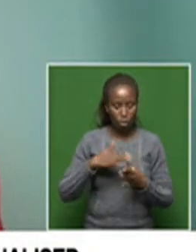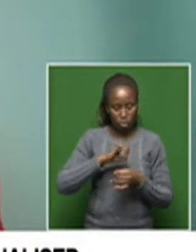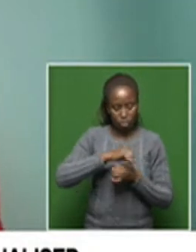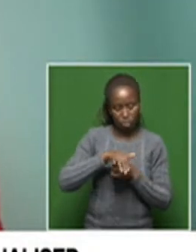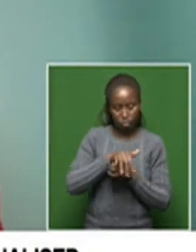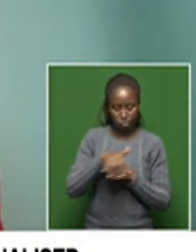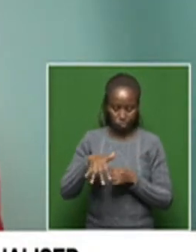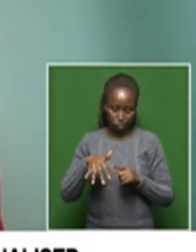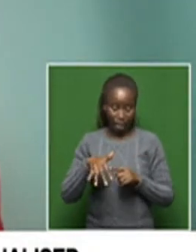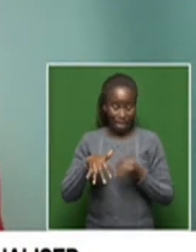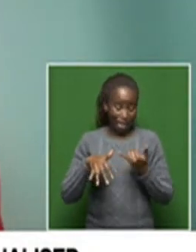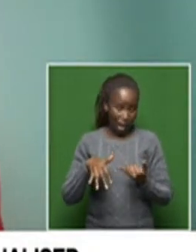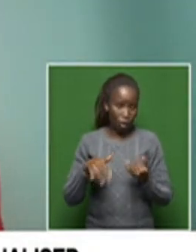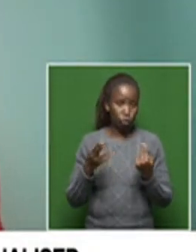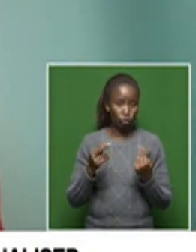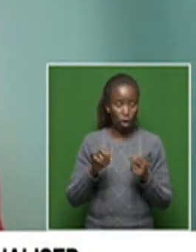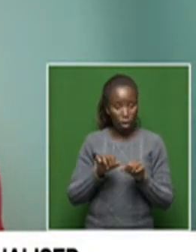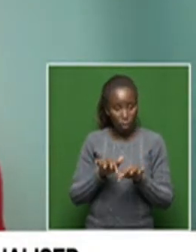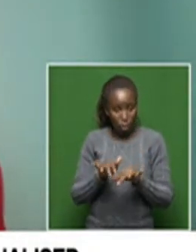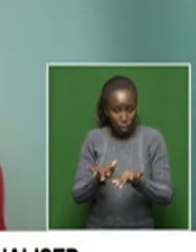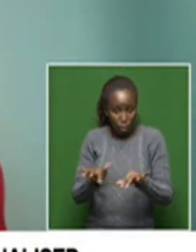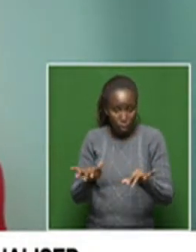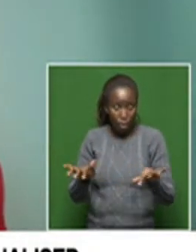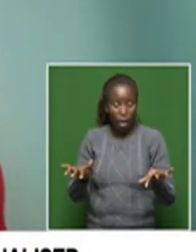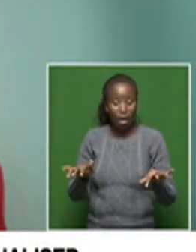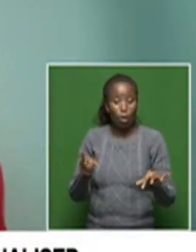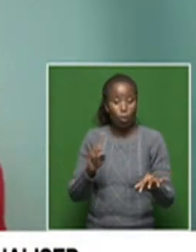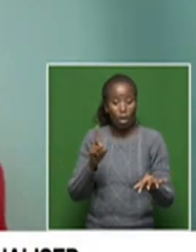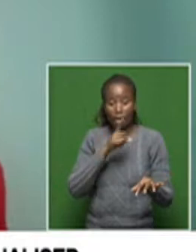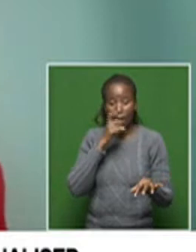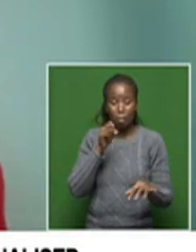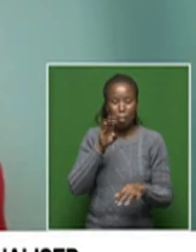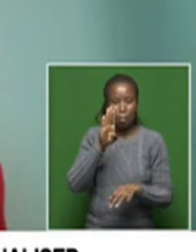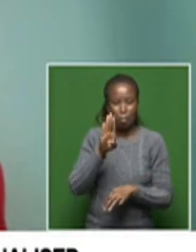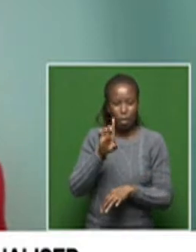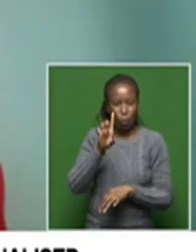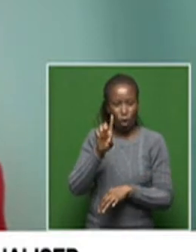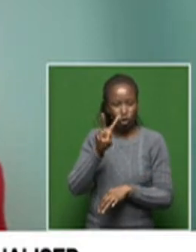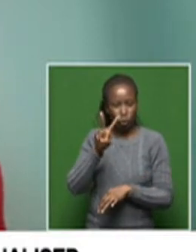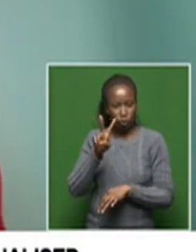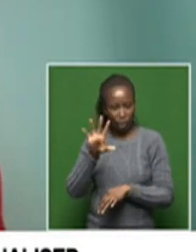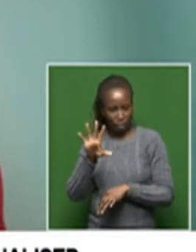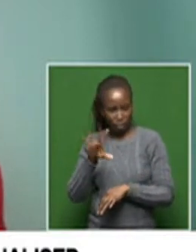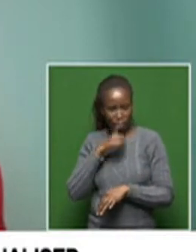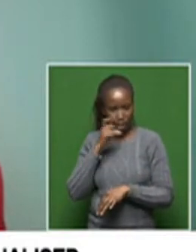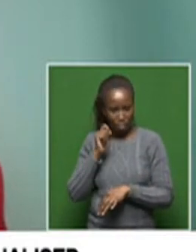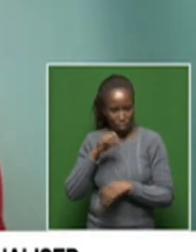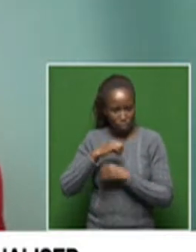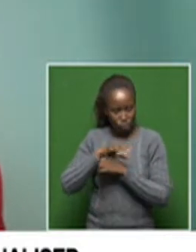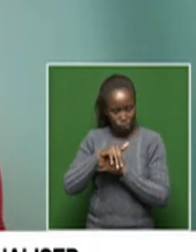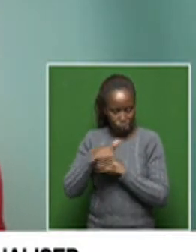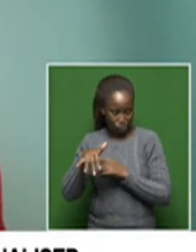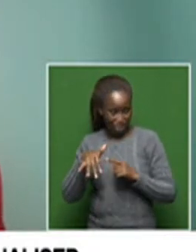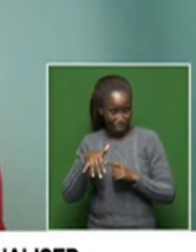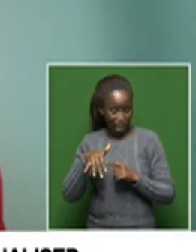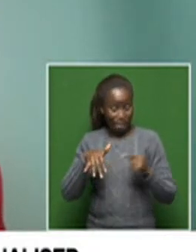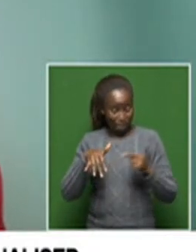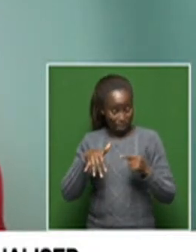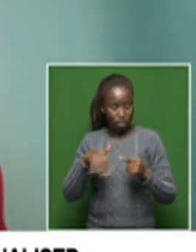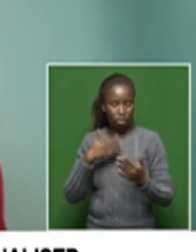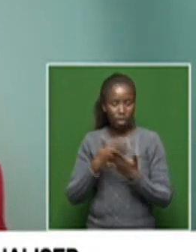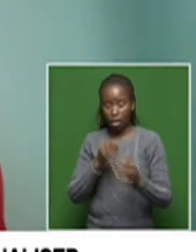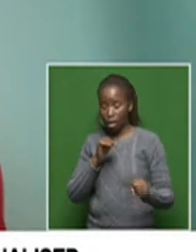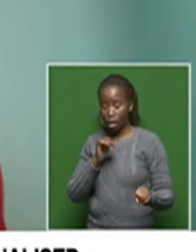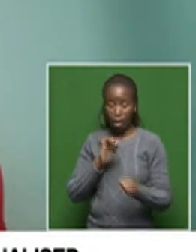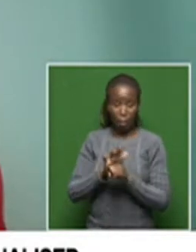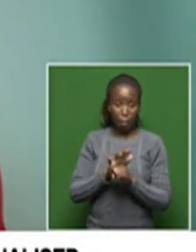And most of the variant that's circulating in Africa is the B.1.3.5 or the beta variant. And that will impact on the ability of